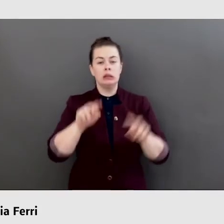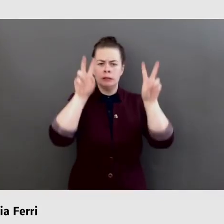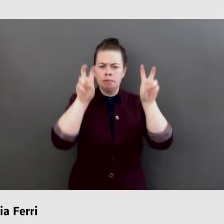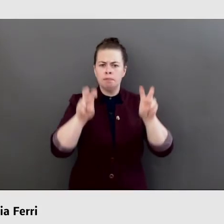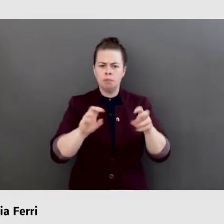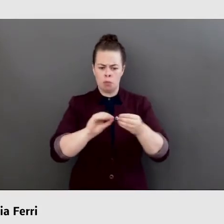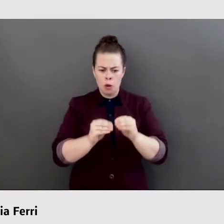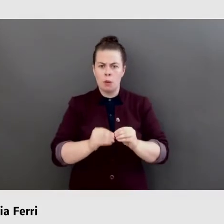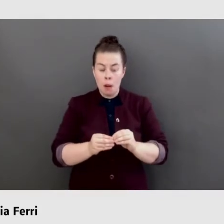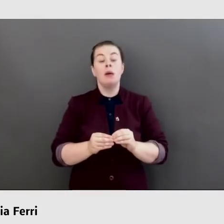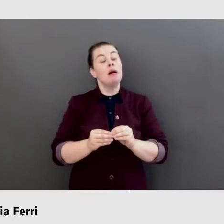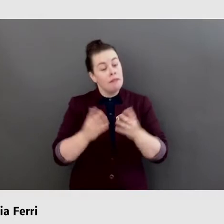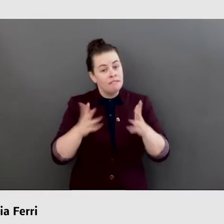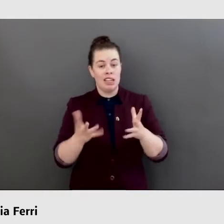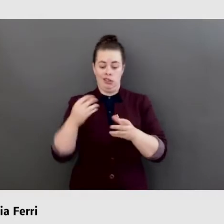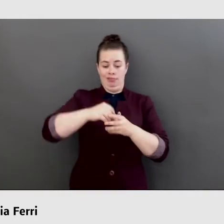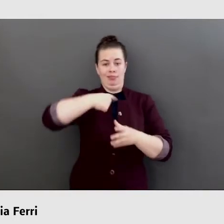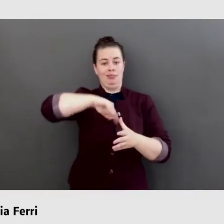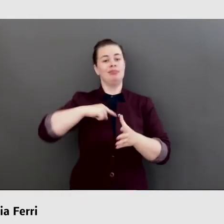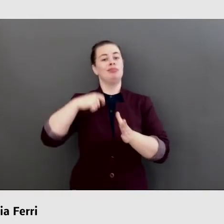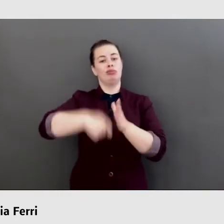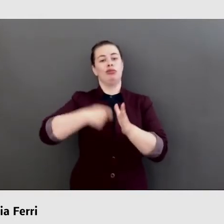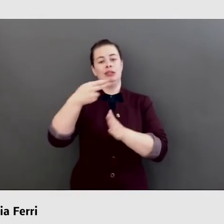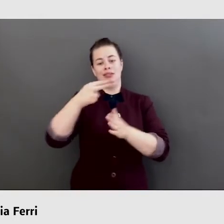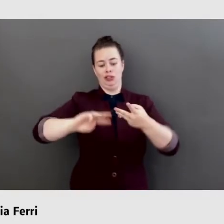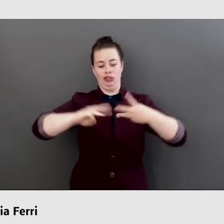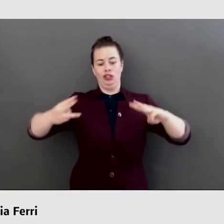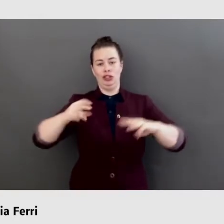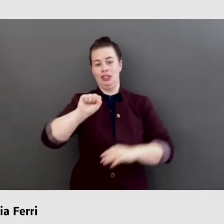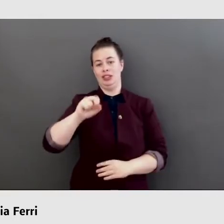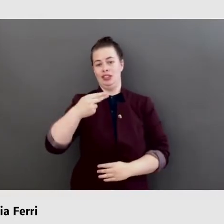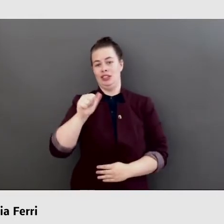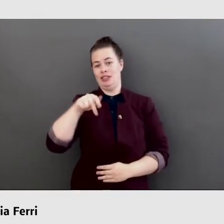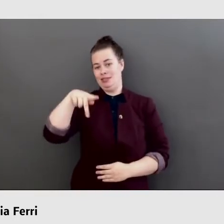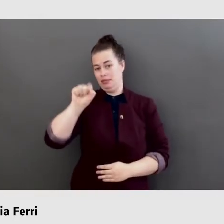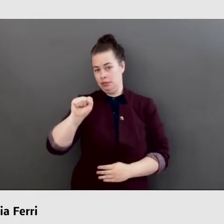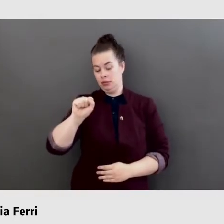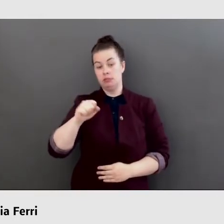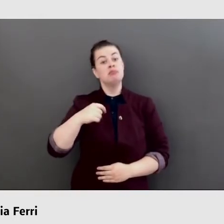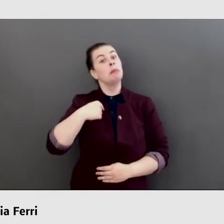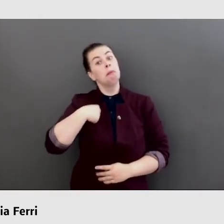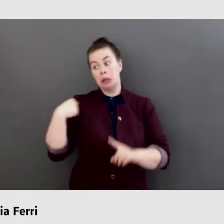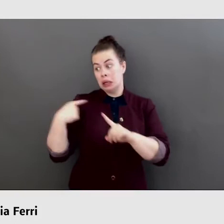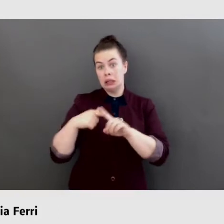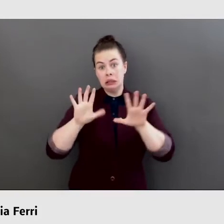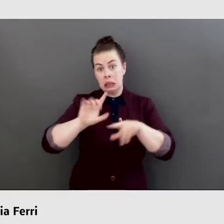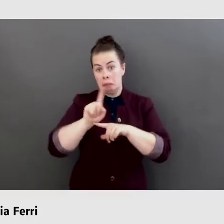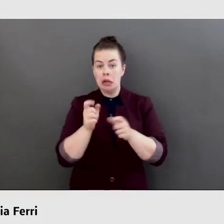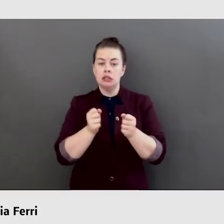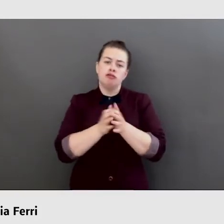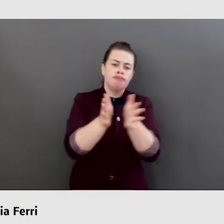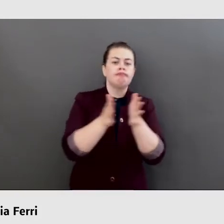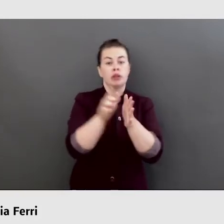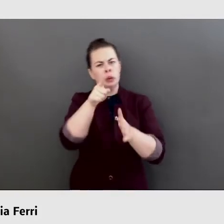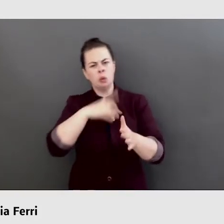All these issues will be discussed in the SHAPES project. If you want to know more about the topics that I have